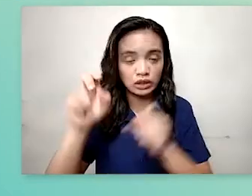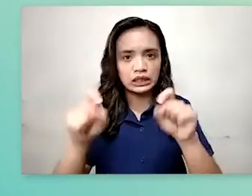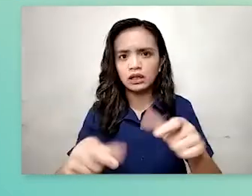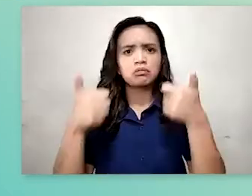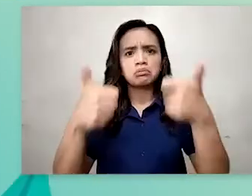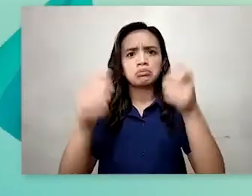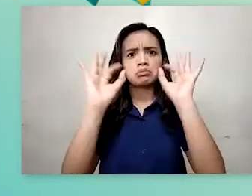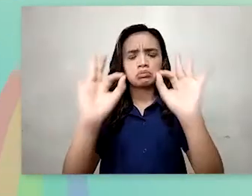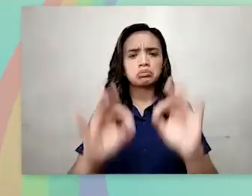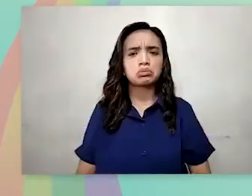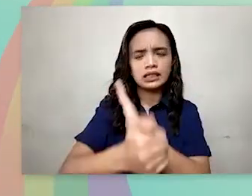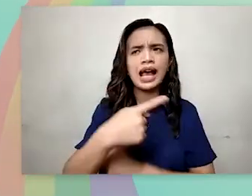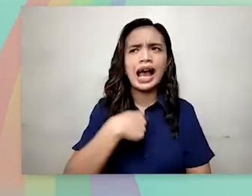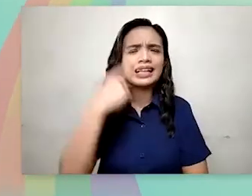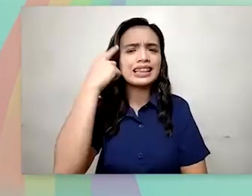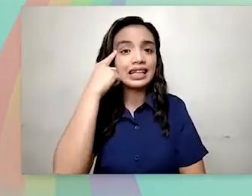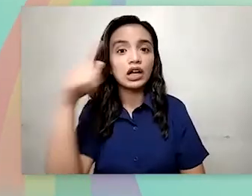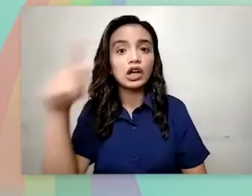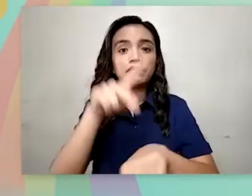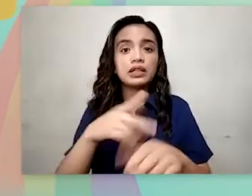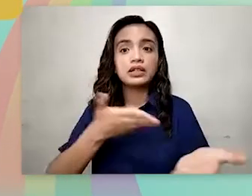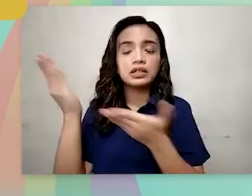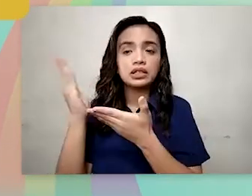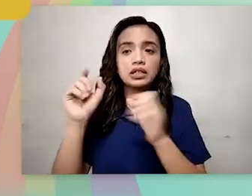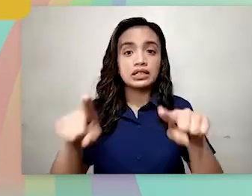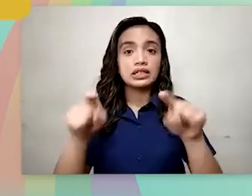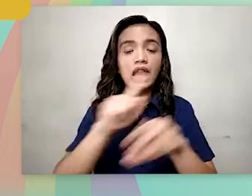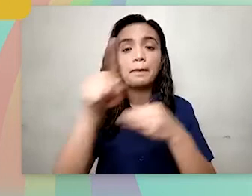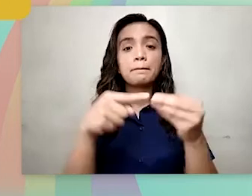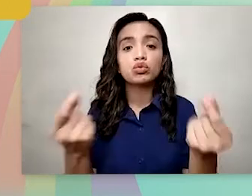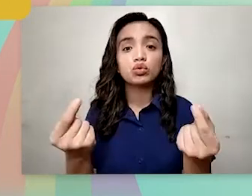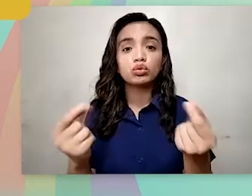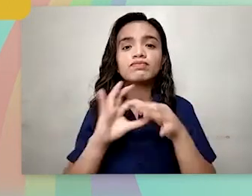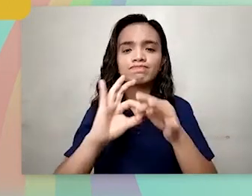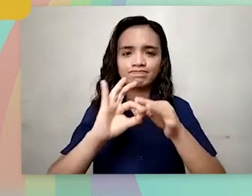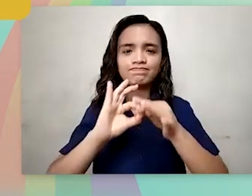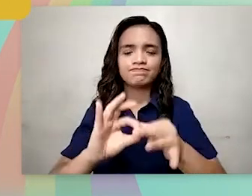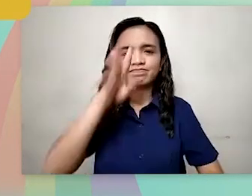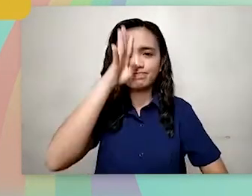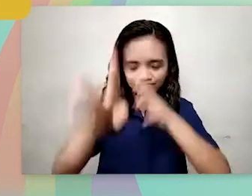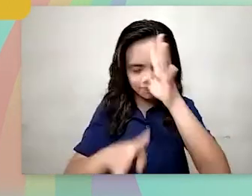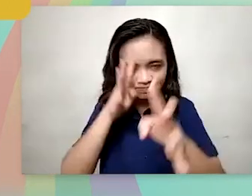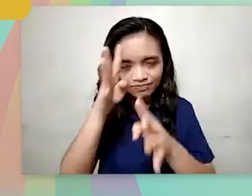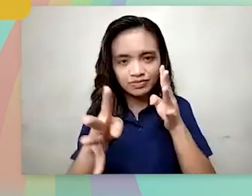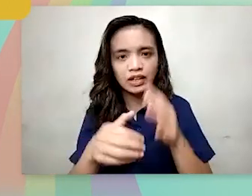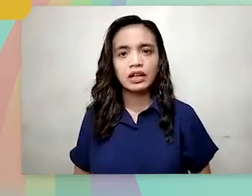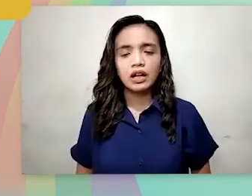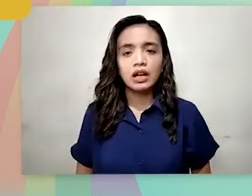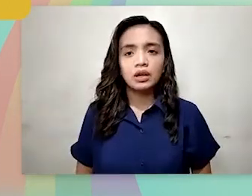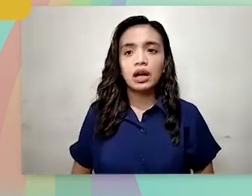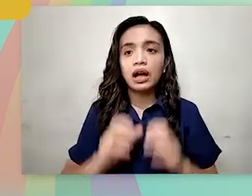doing it. So it's great news for the country. I think that the PhilExport story is really about collaboration and